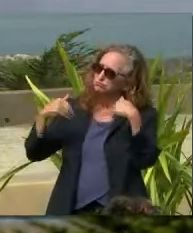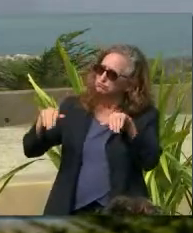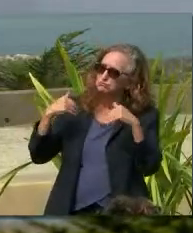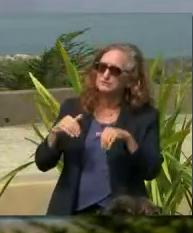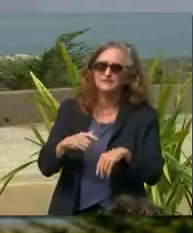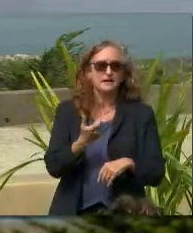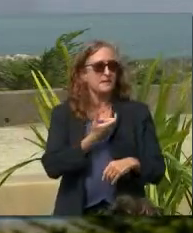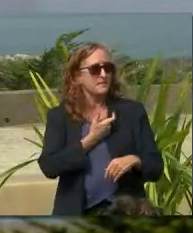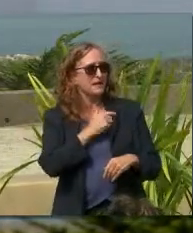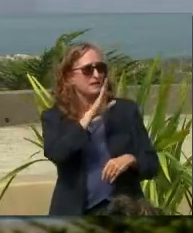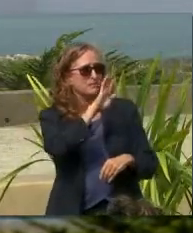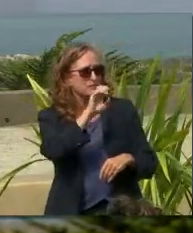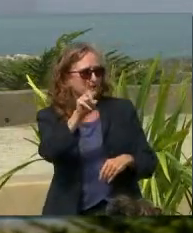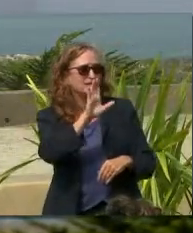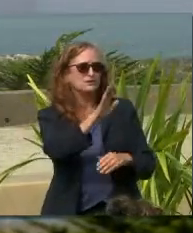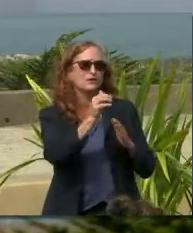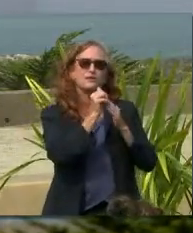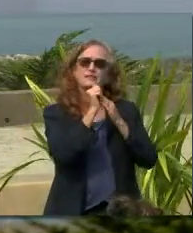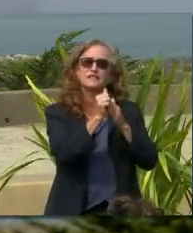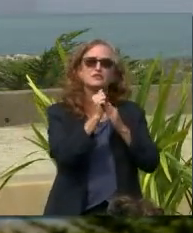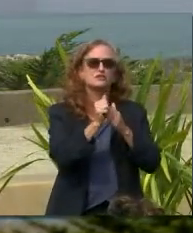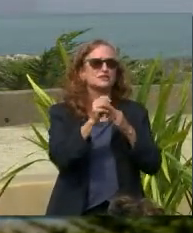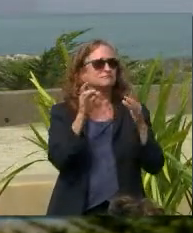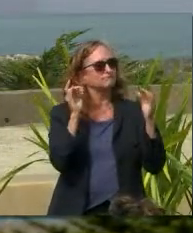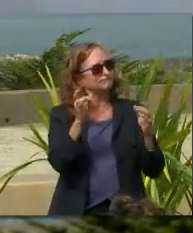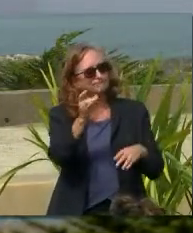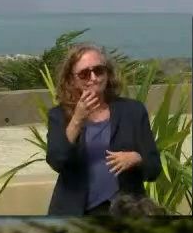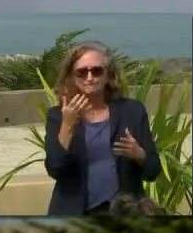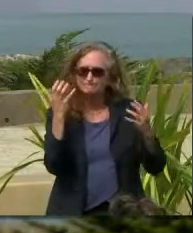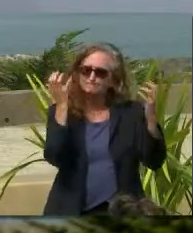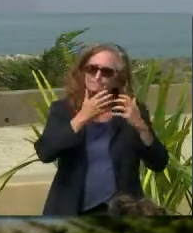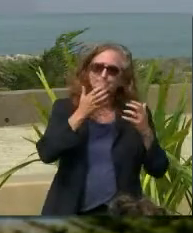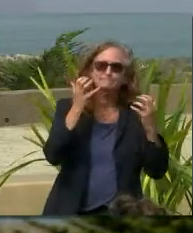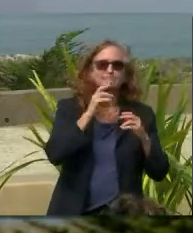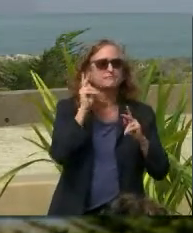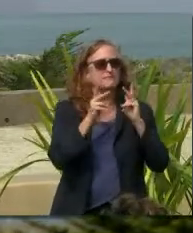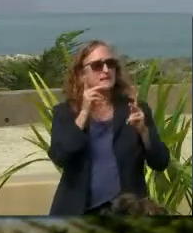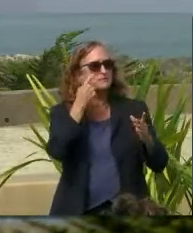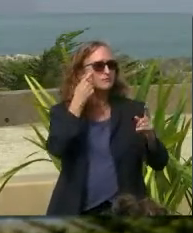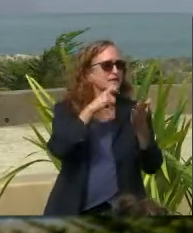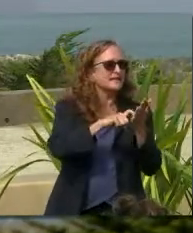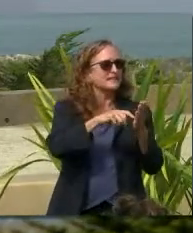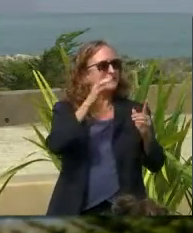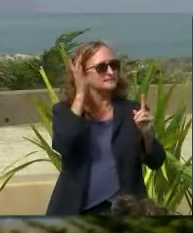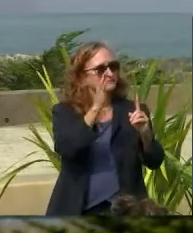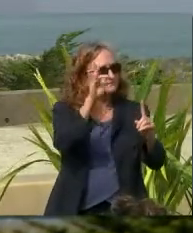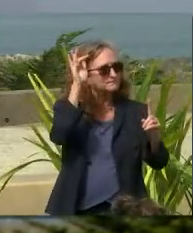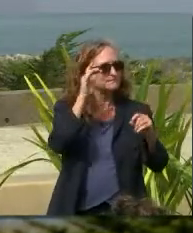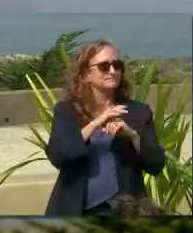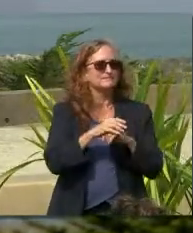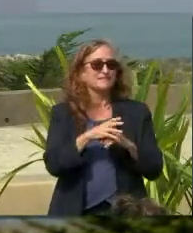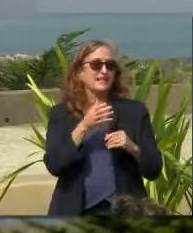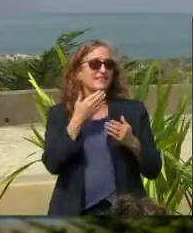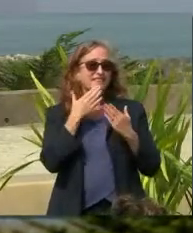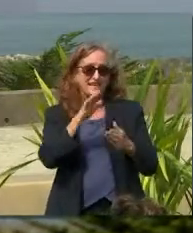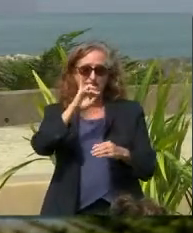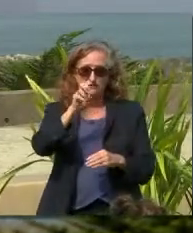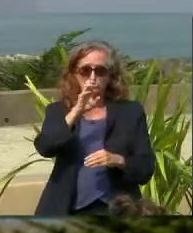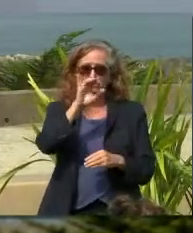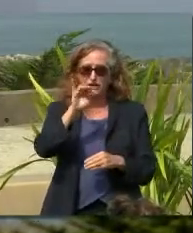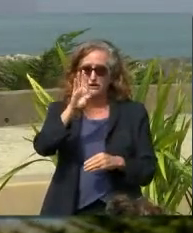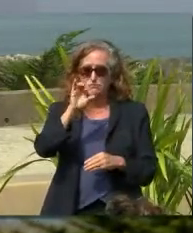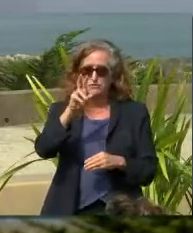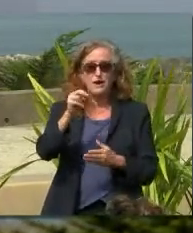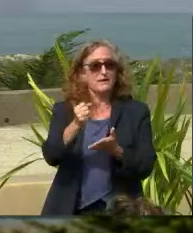Mayor Breed, your leadership is commented on up and down the Pacific Coast. I want to thank Jerry Brown, who helped it early in my administration